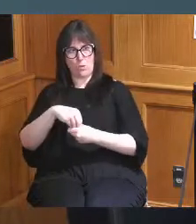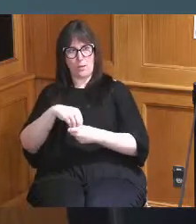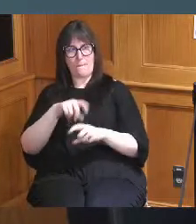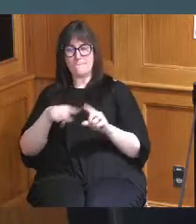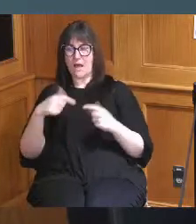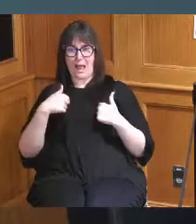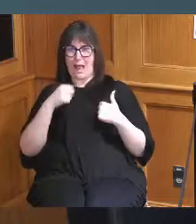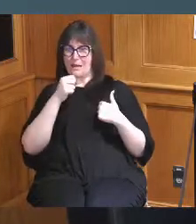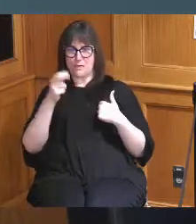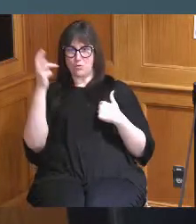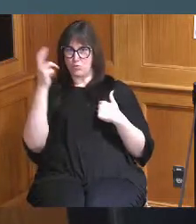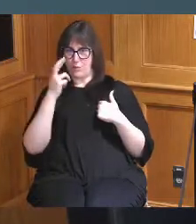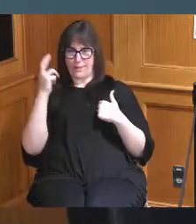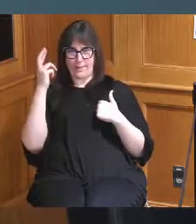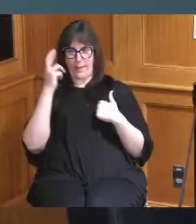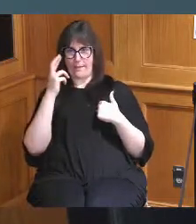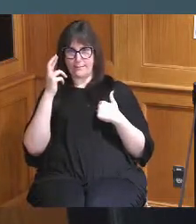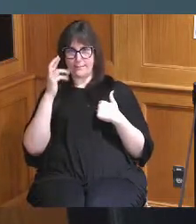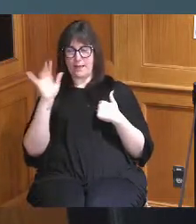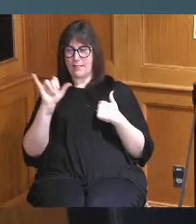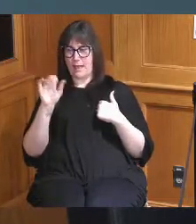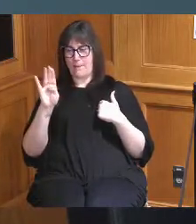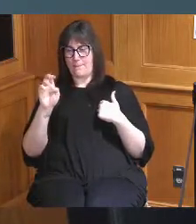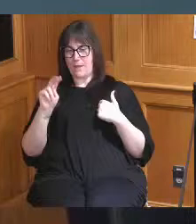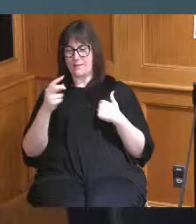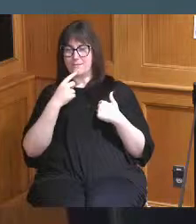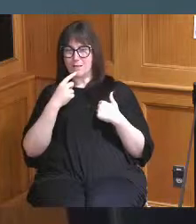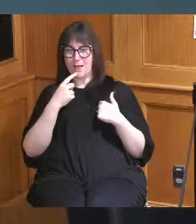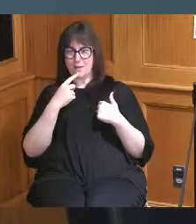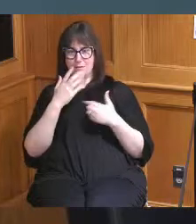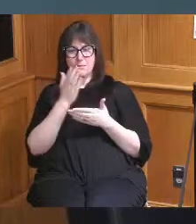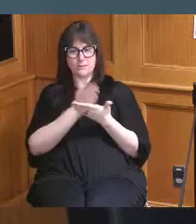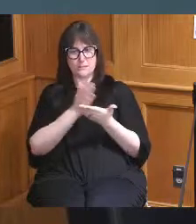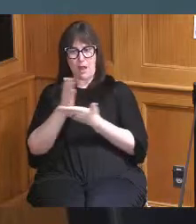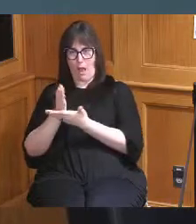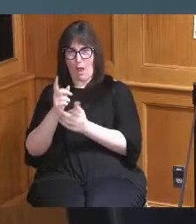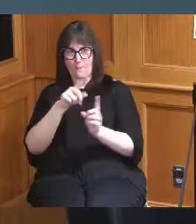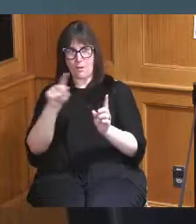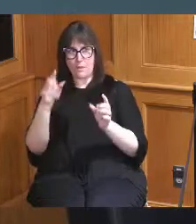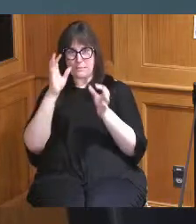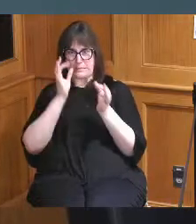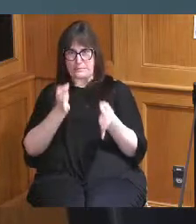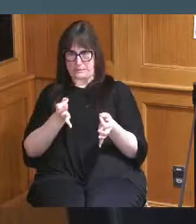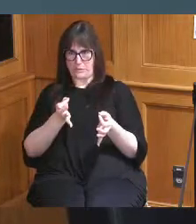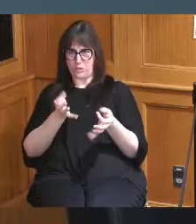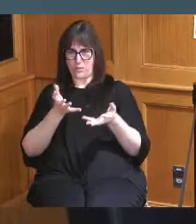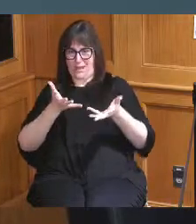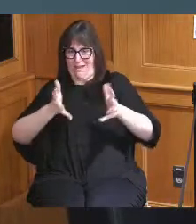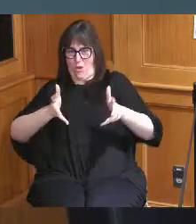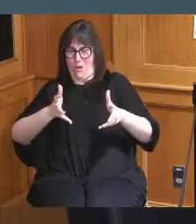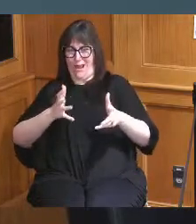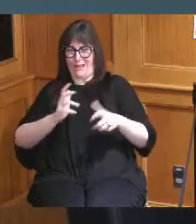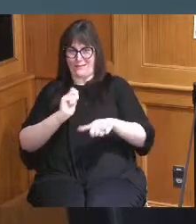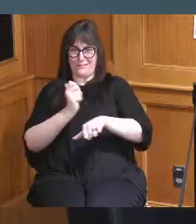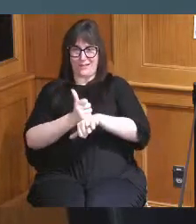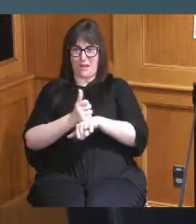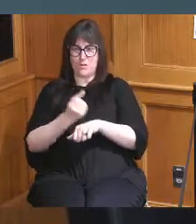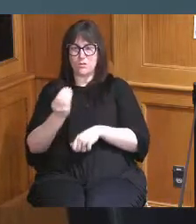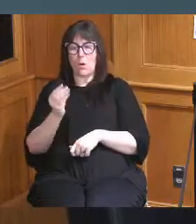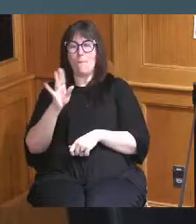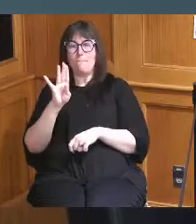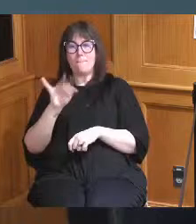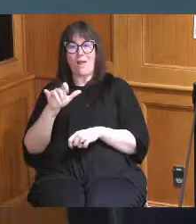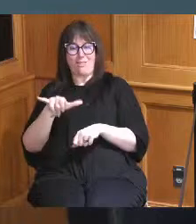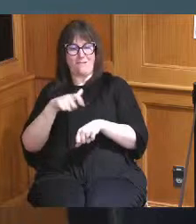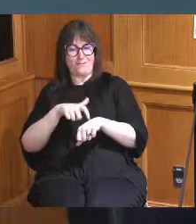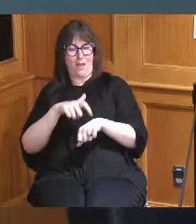didn't realize, like Ben was also saying, some of the decisions have possibly already been made. So by the time I sit in,